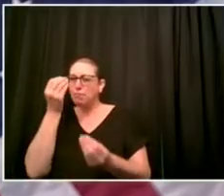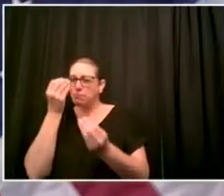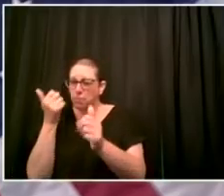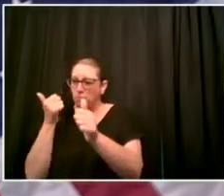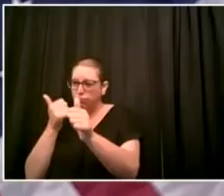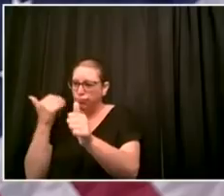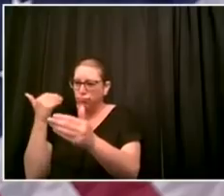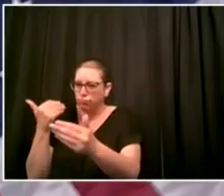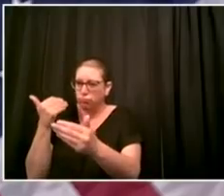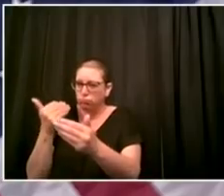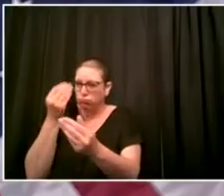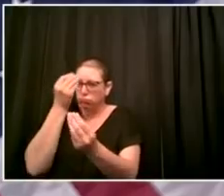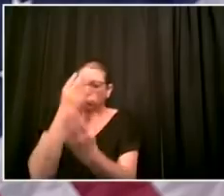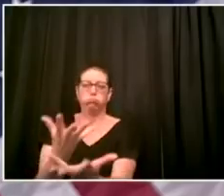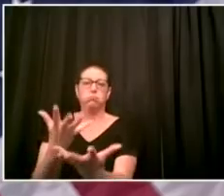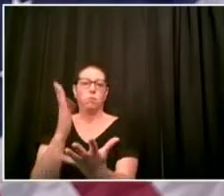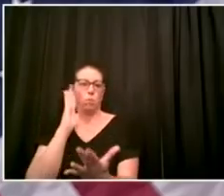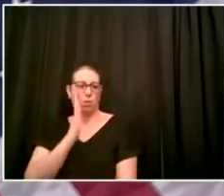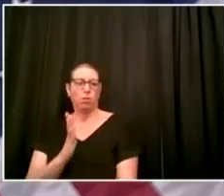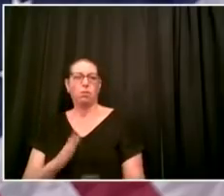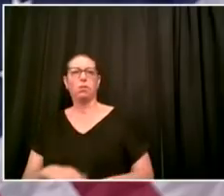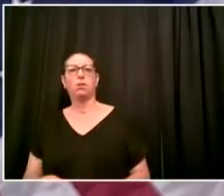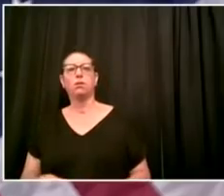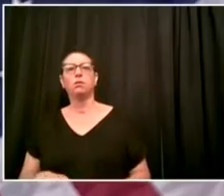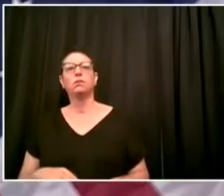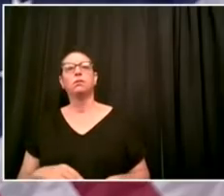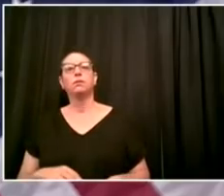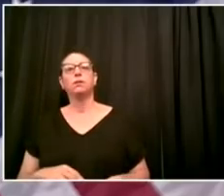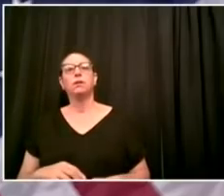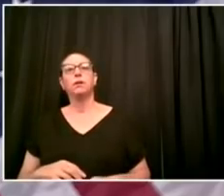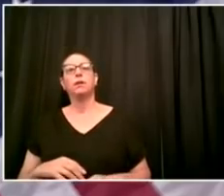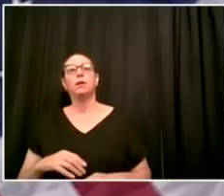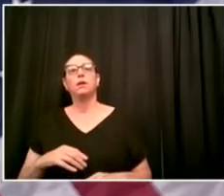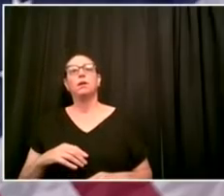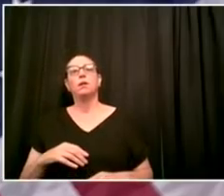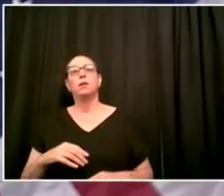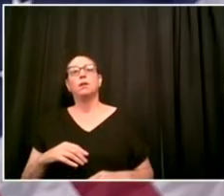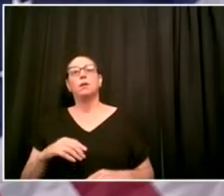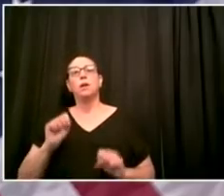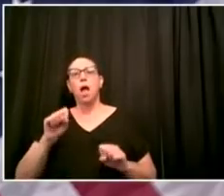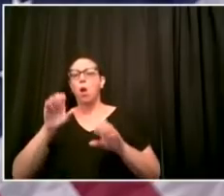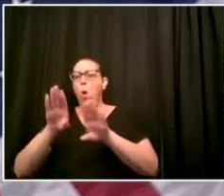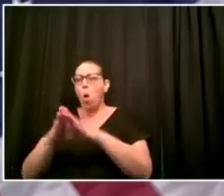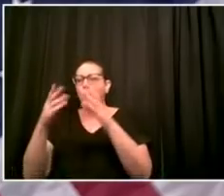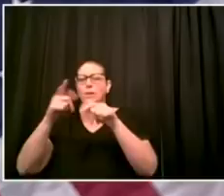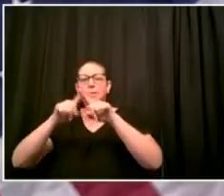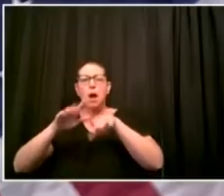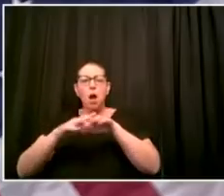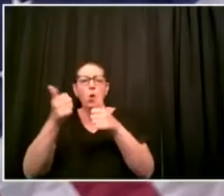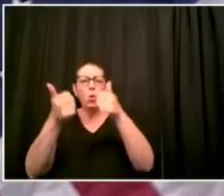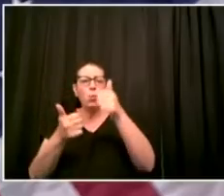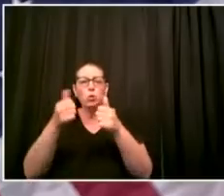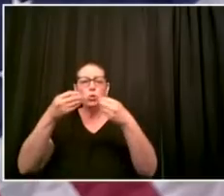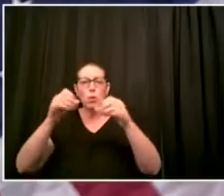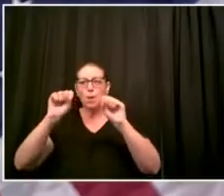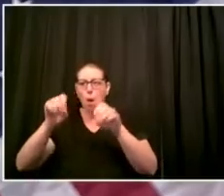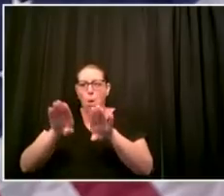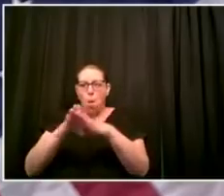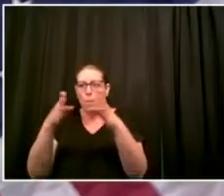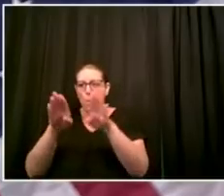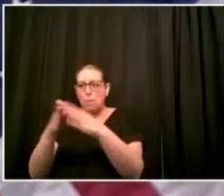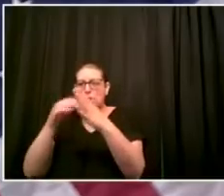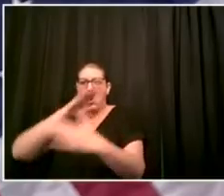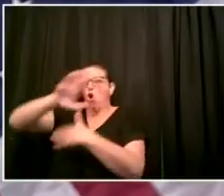categories, again, we're assessing the number of people that we expect to come back in the first instance, and then if people see it's going well, I think you'll see that number